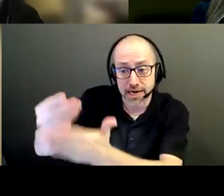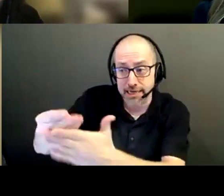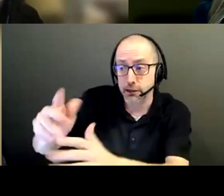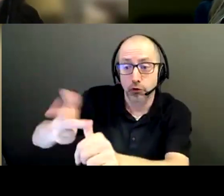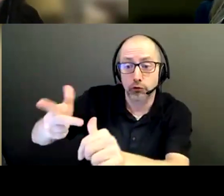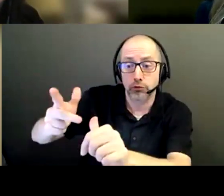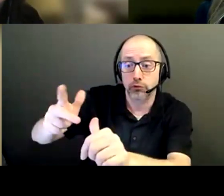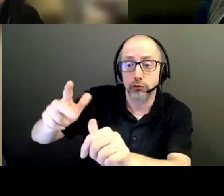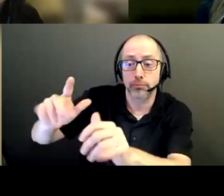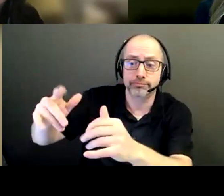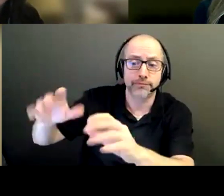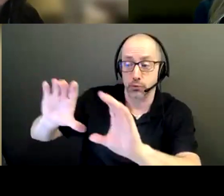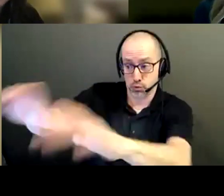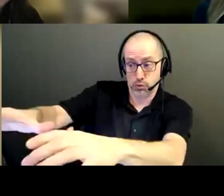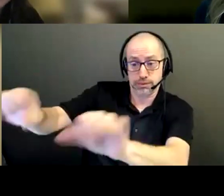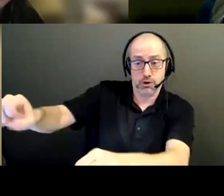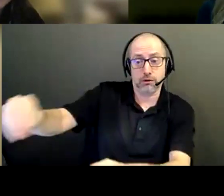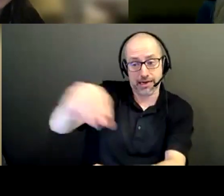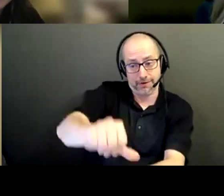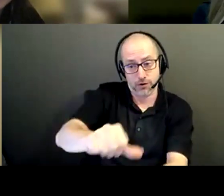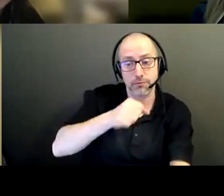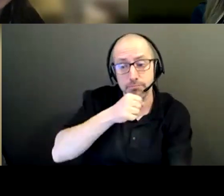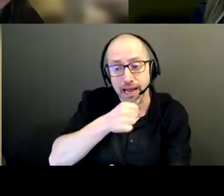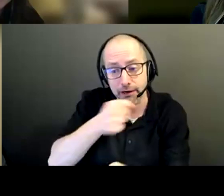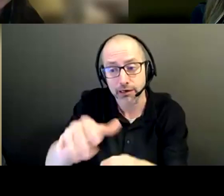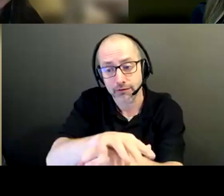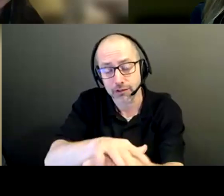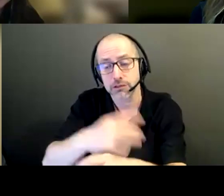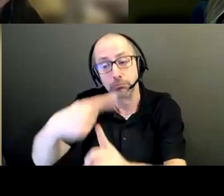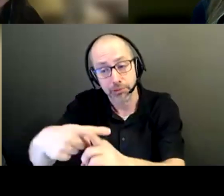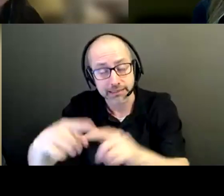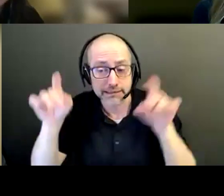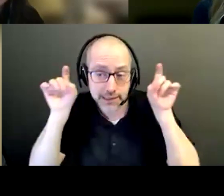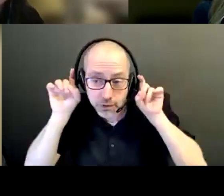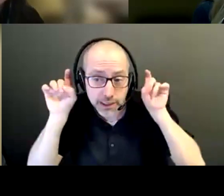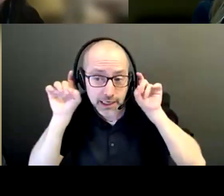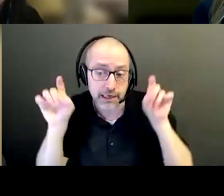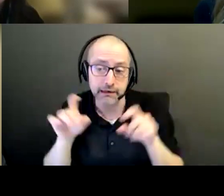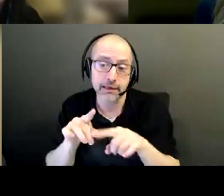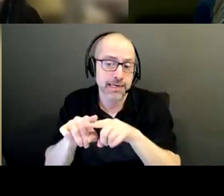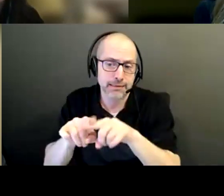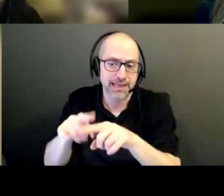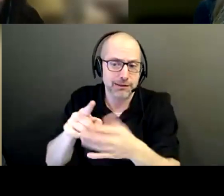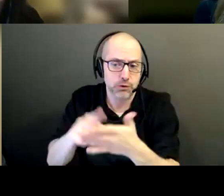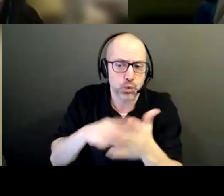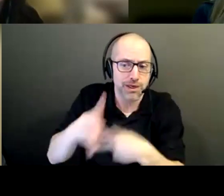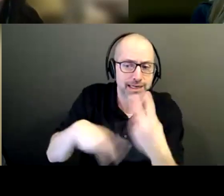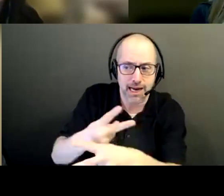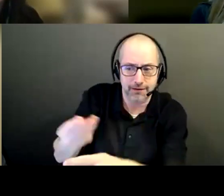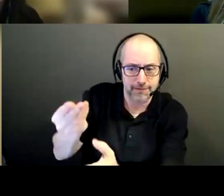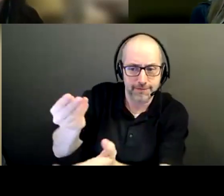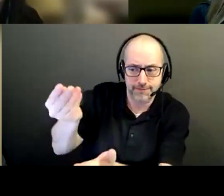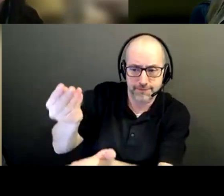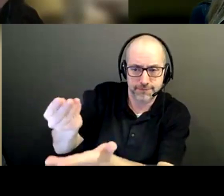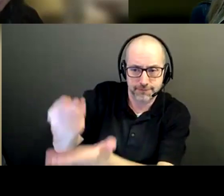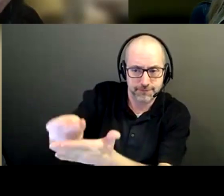will, cover battery costs in addition to the hearing aids, depending on what type of funding you have. And the only other